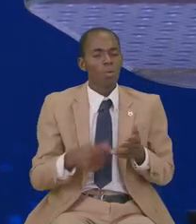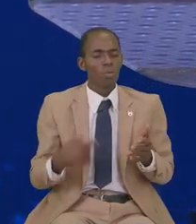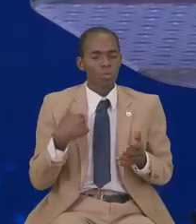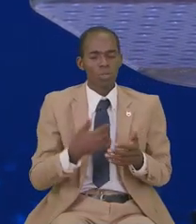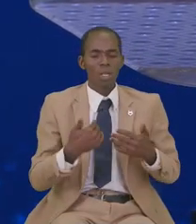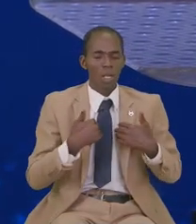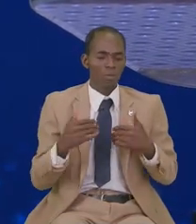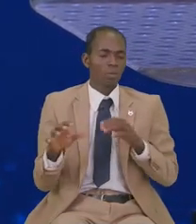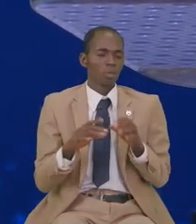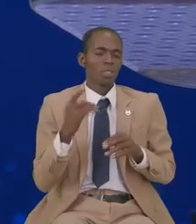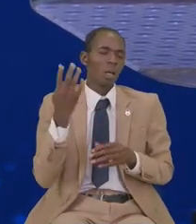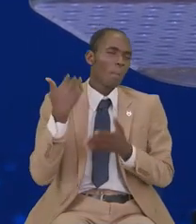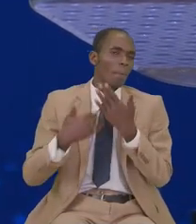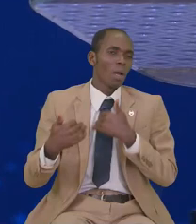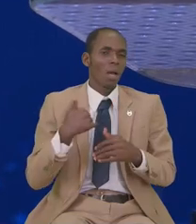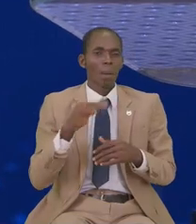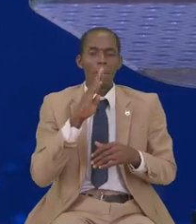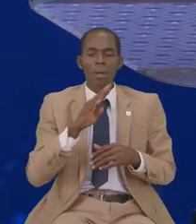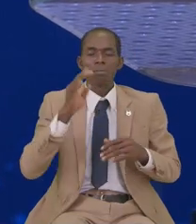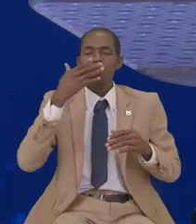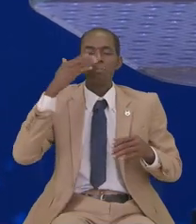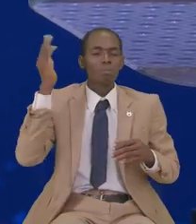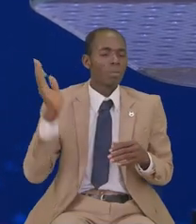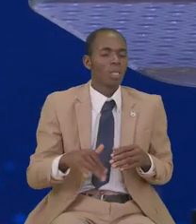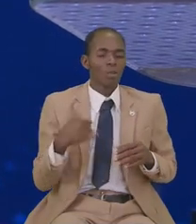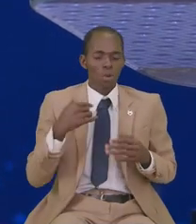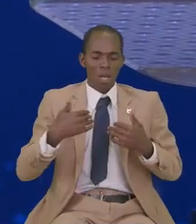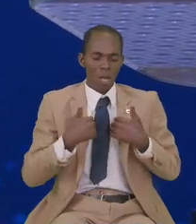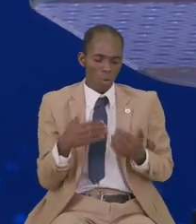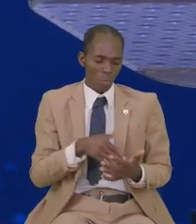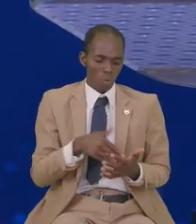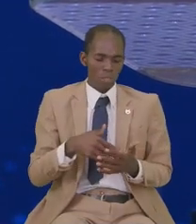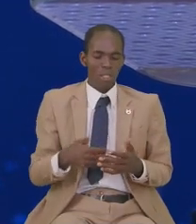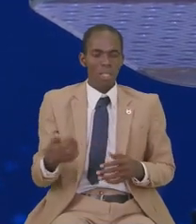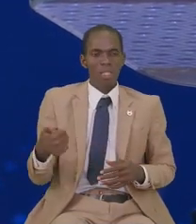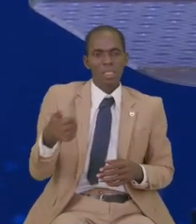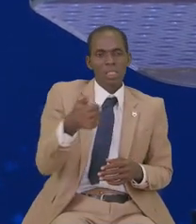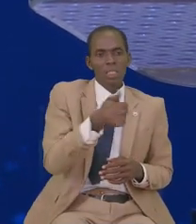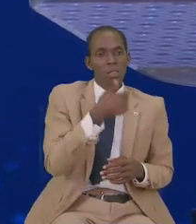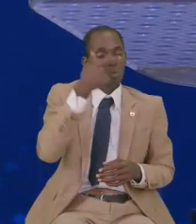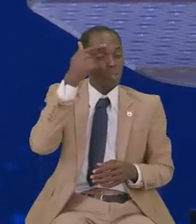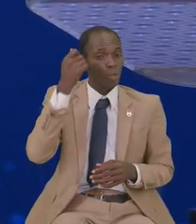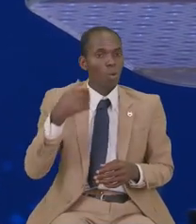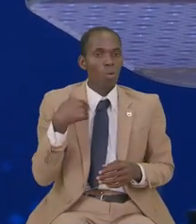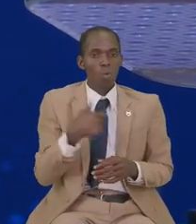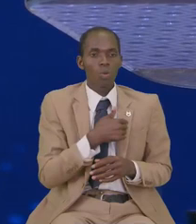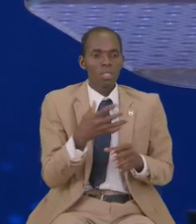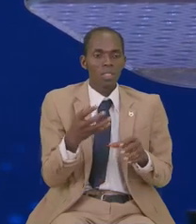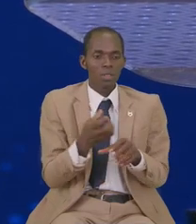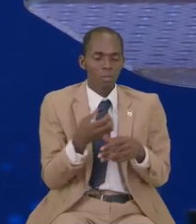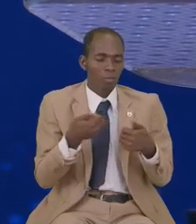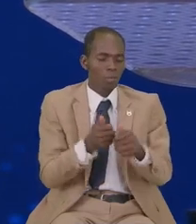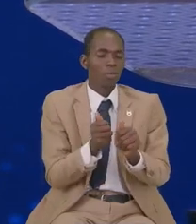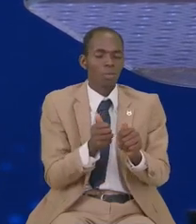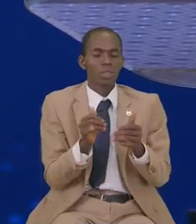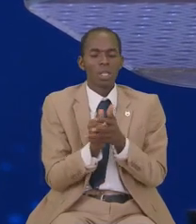been terrible. We've weakened ourselves. We've destroyed ourselves because we'll take that past to the Lord